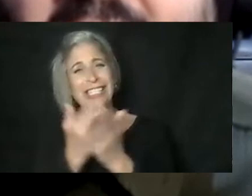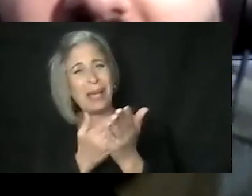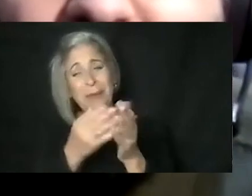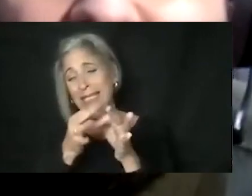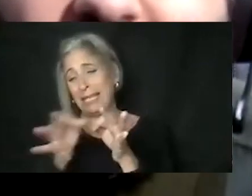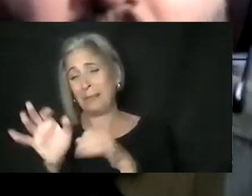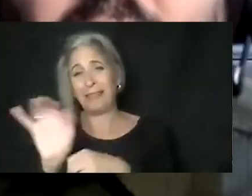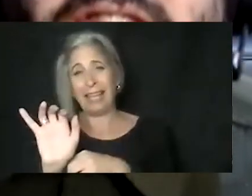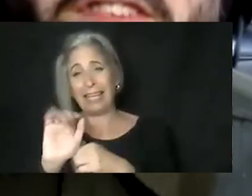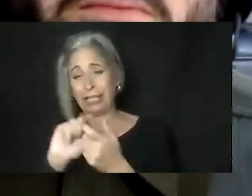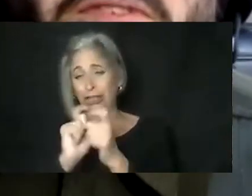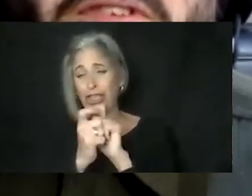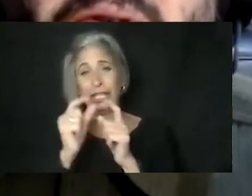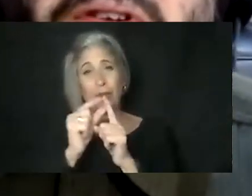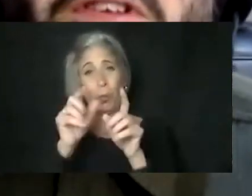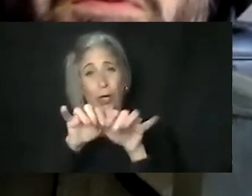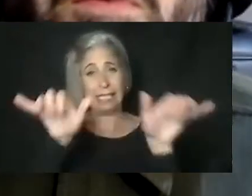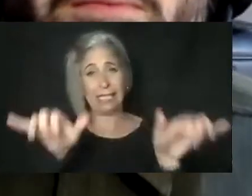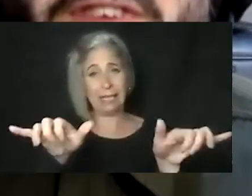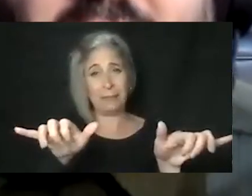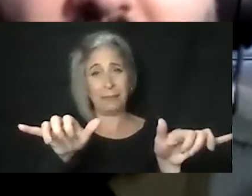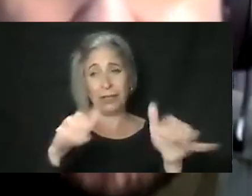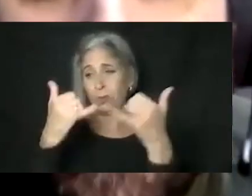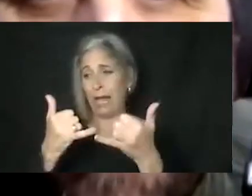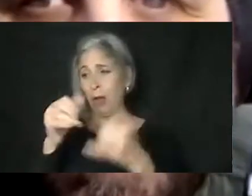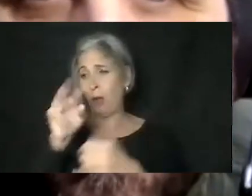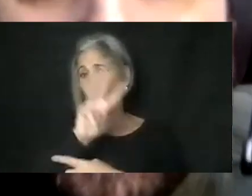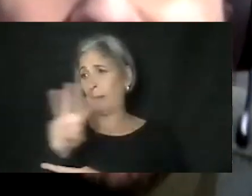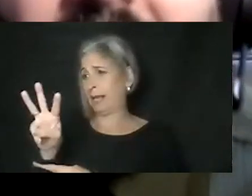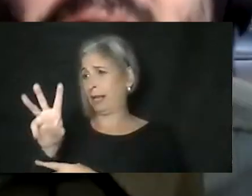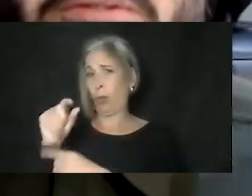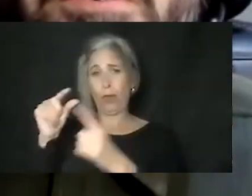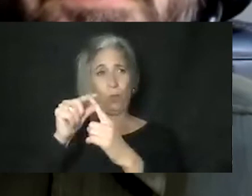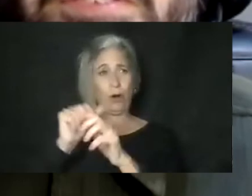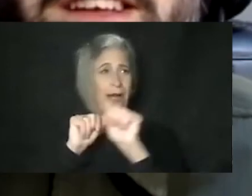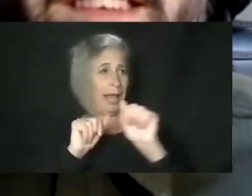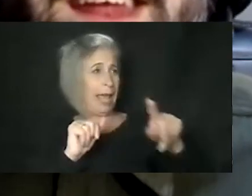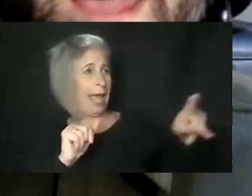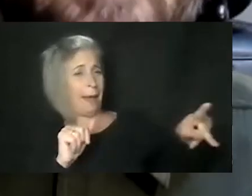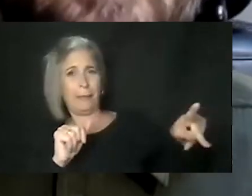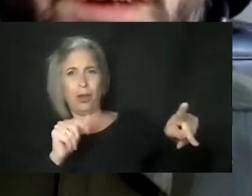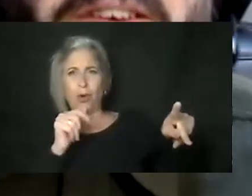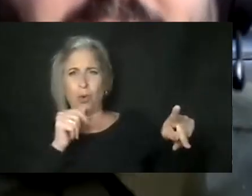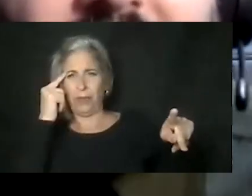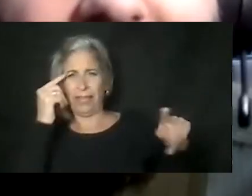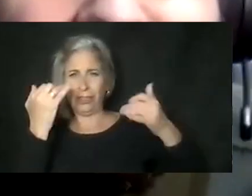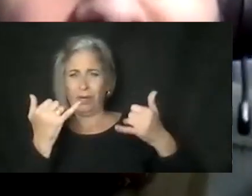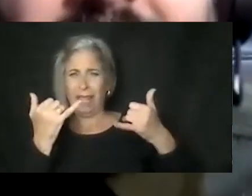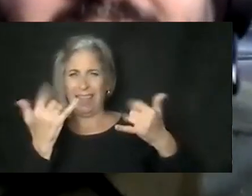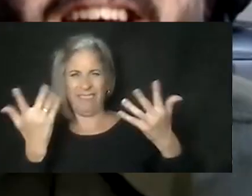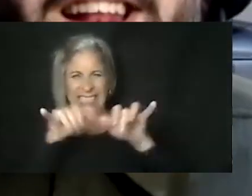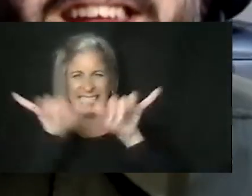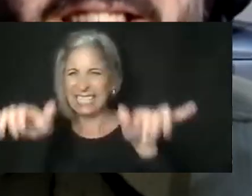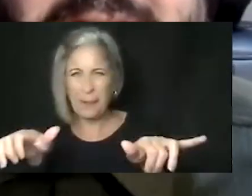as like changing the word system to the word website or to the word app, because like who thinks today of they